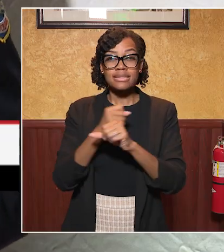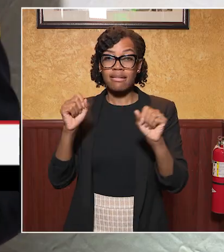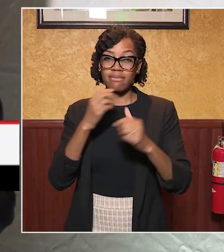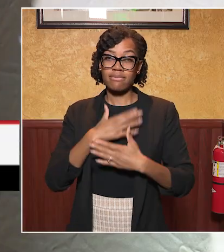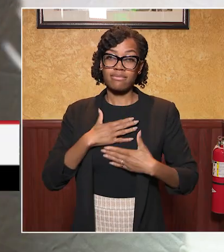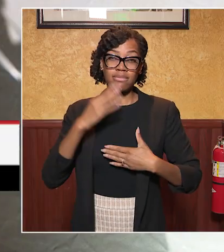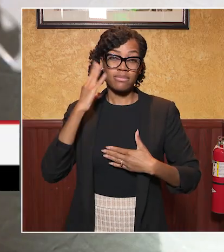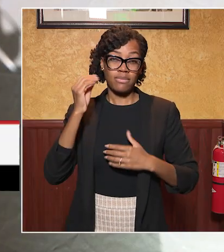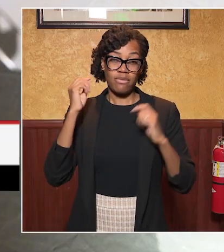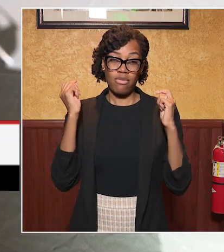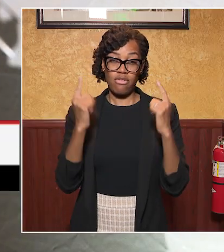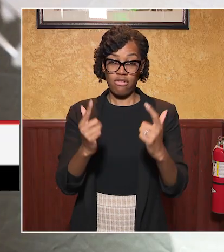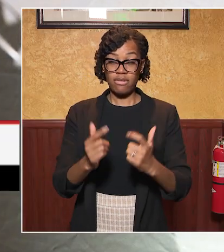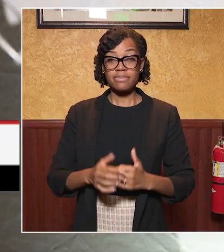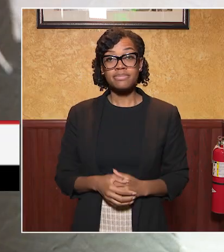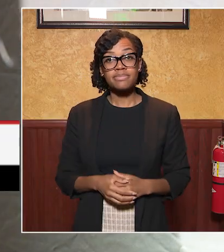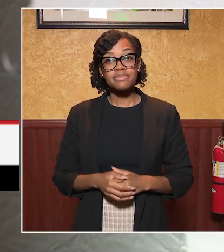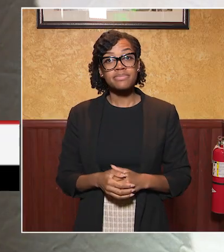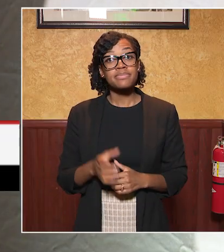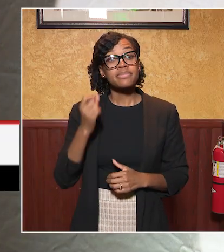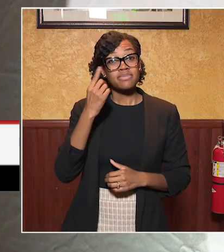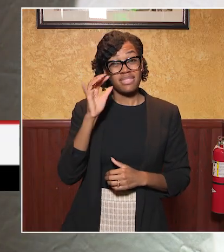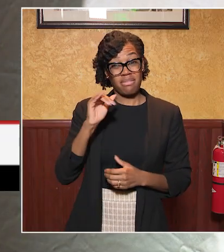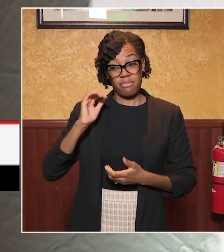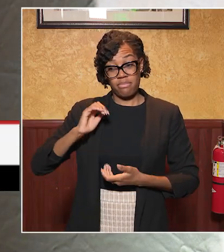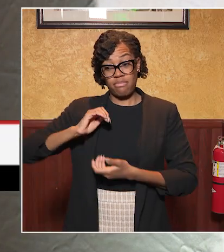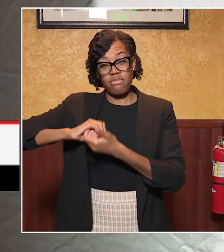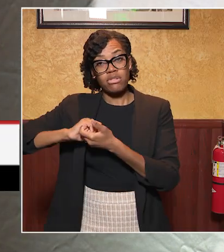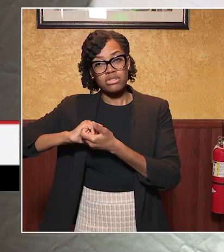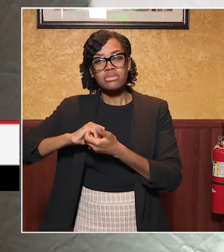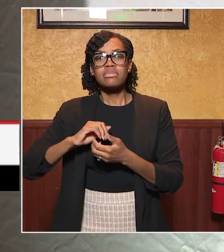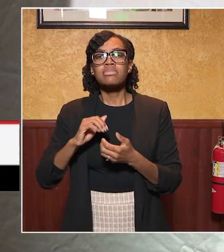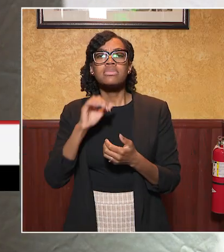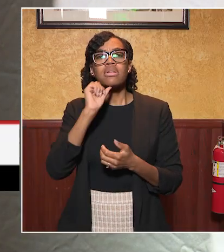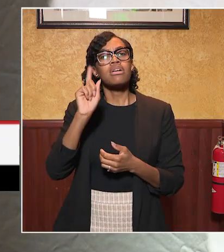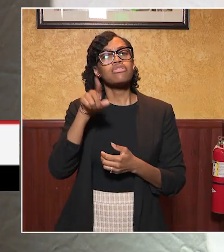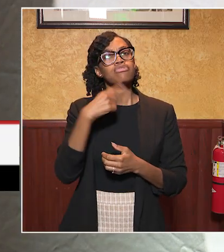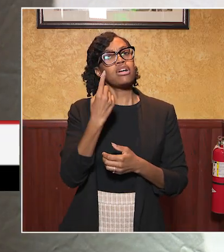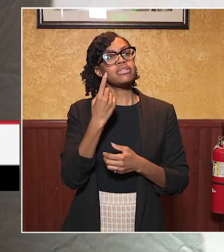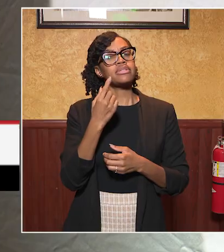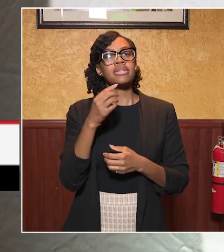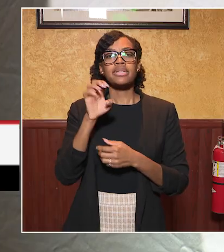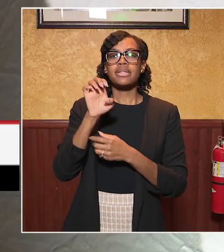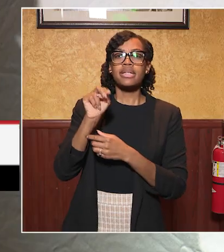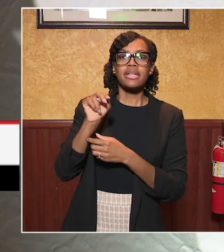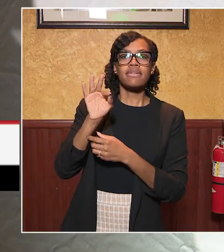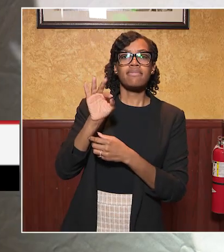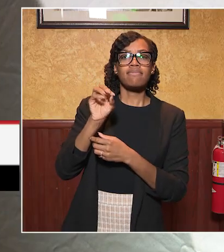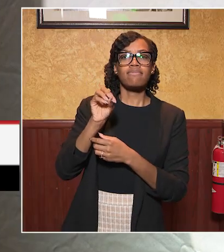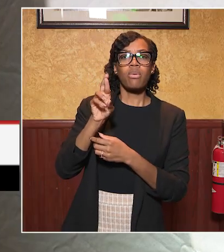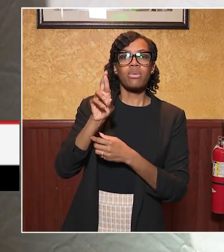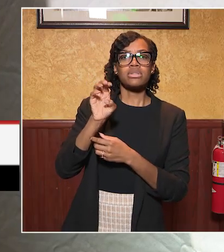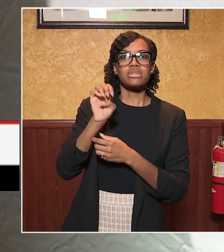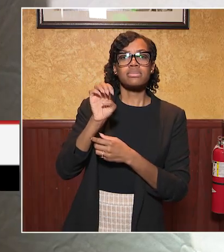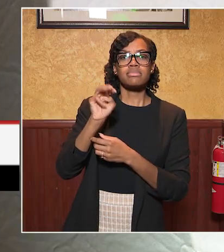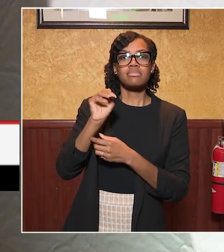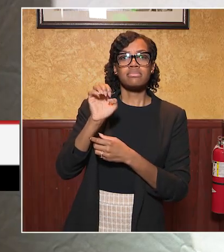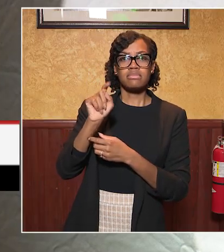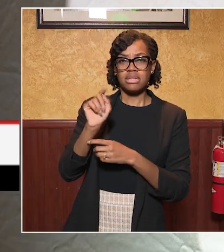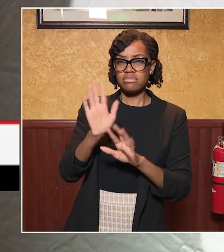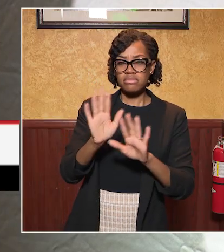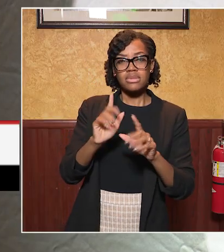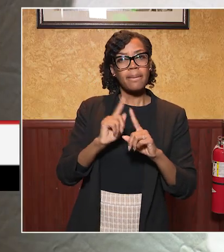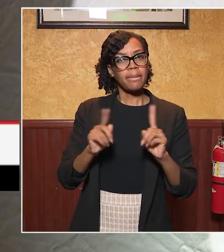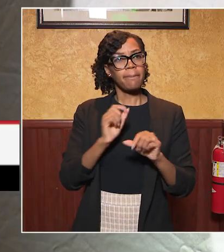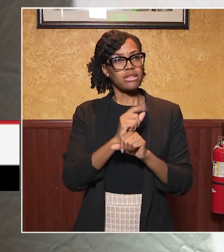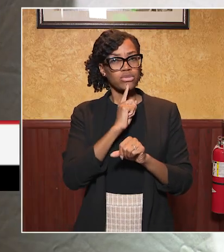presence, I feel, is more than just about enforcement, but it's about reassurance. We want people to feel safe as